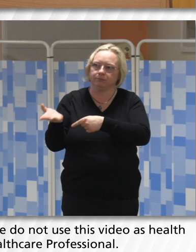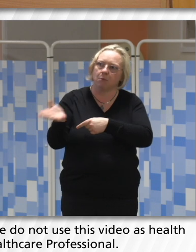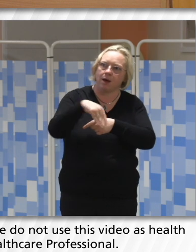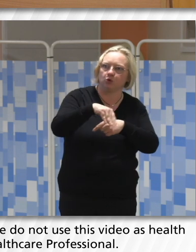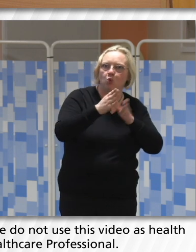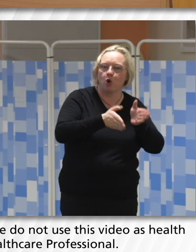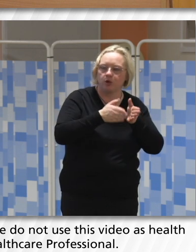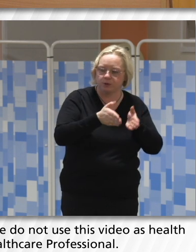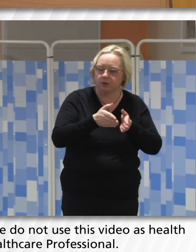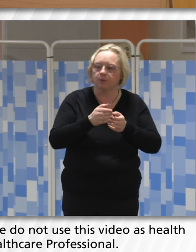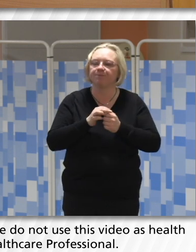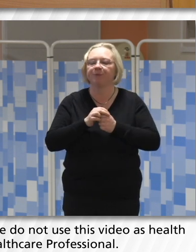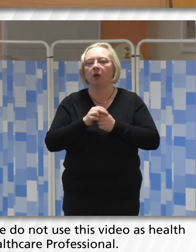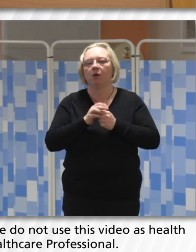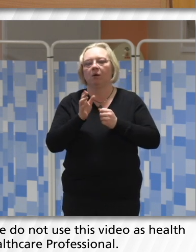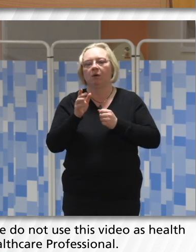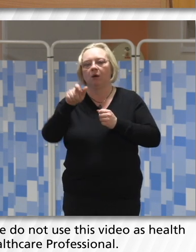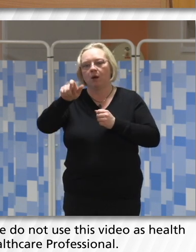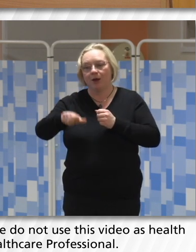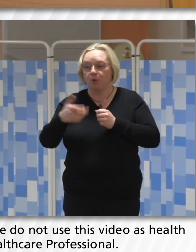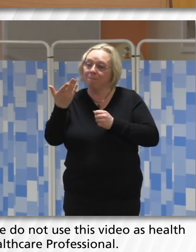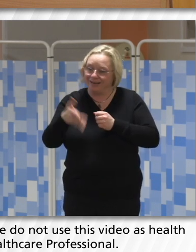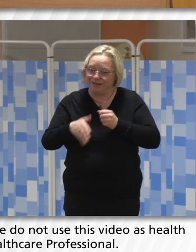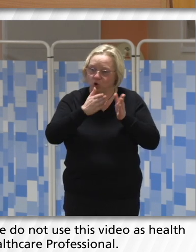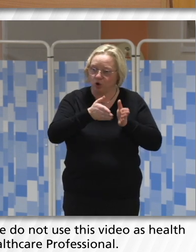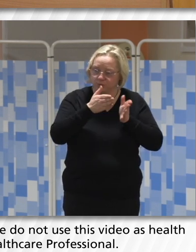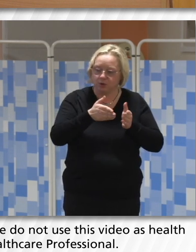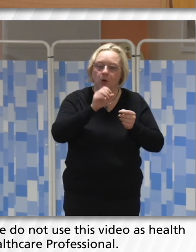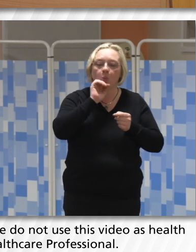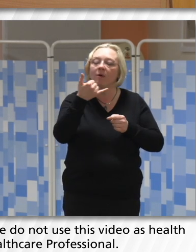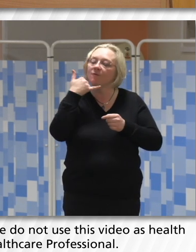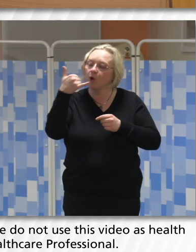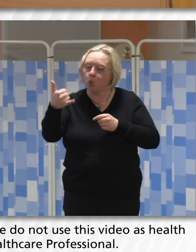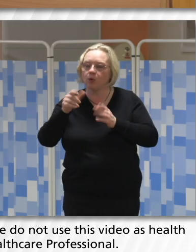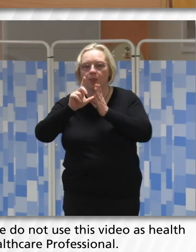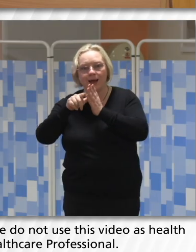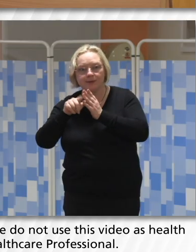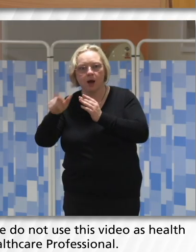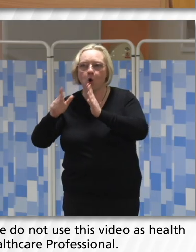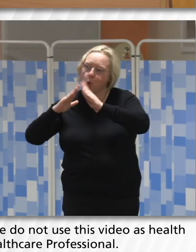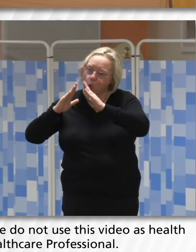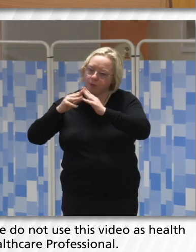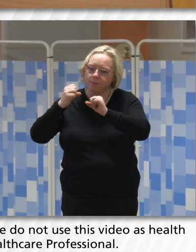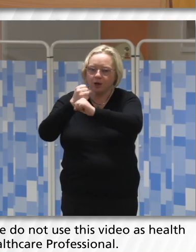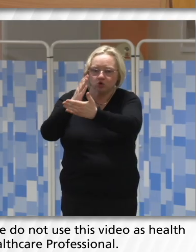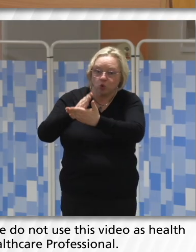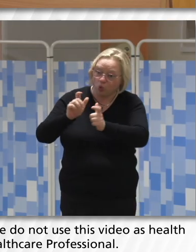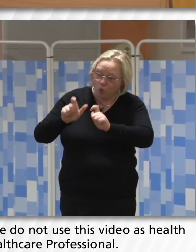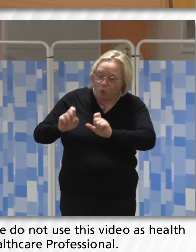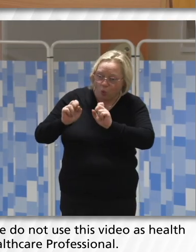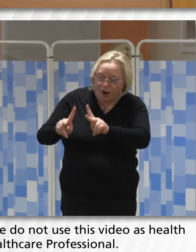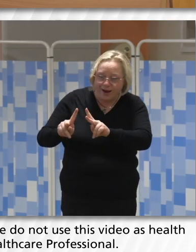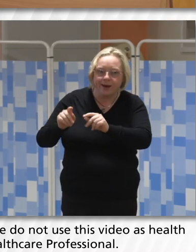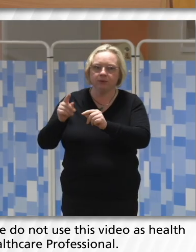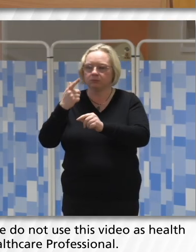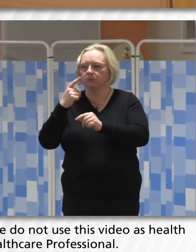have been in, they will do a phone call to check that they're managing at home okay, again, to try and avoid them being re-referred back in